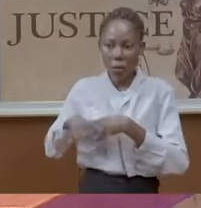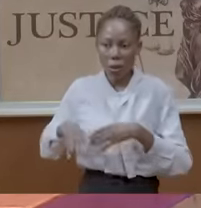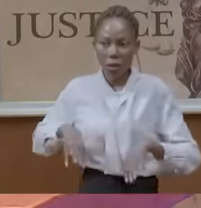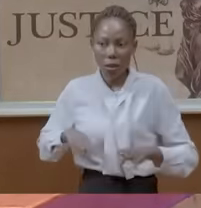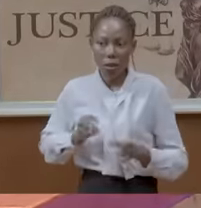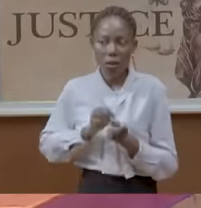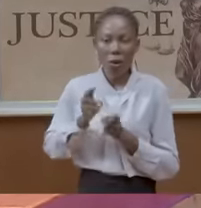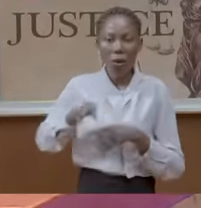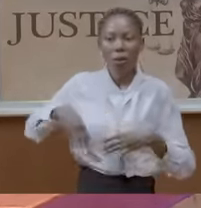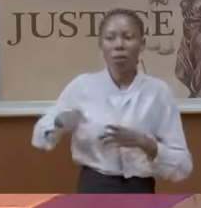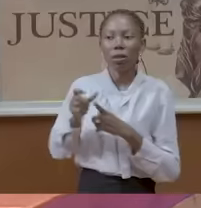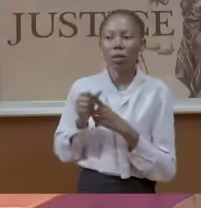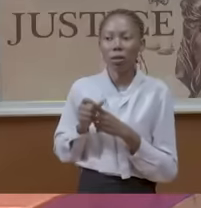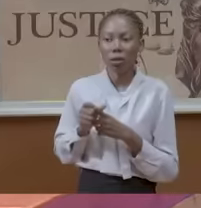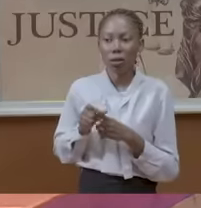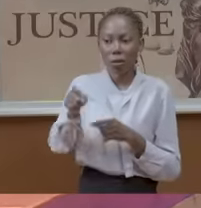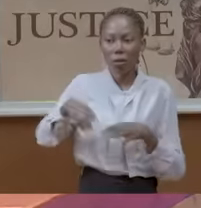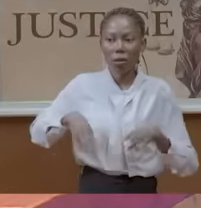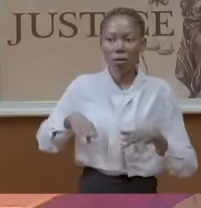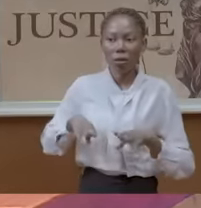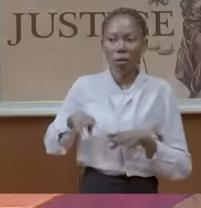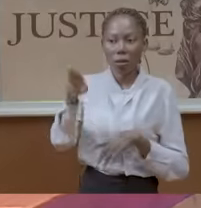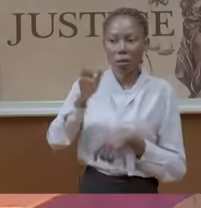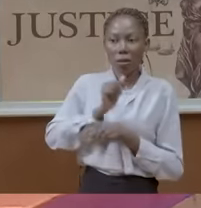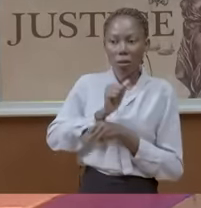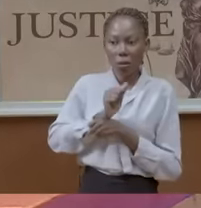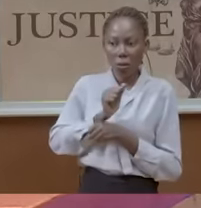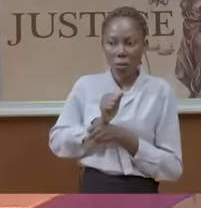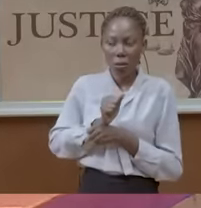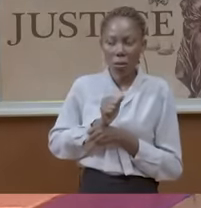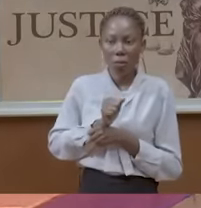bread or I'm selling rice. I have carried rice. I'm a very, very...